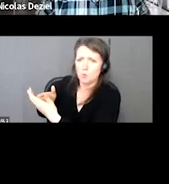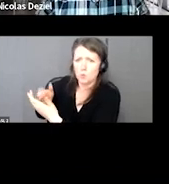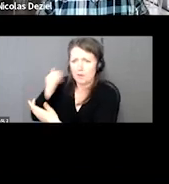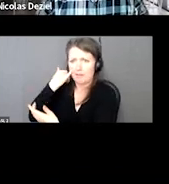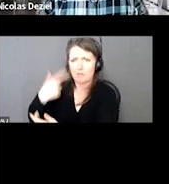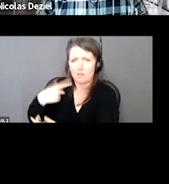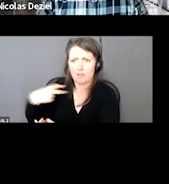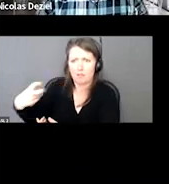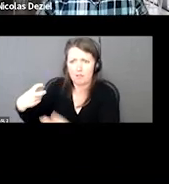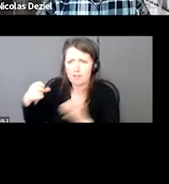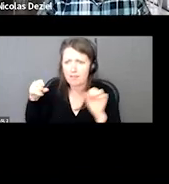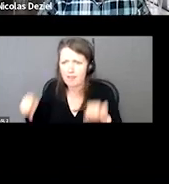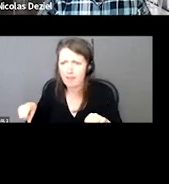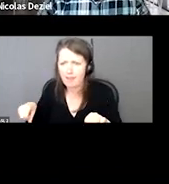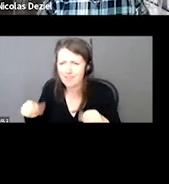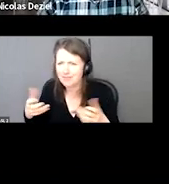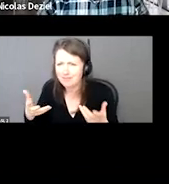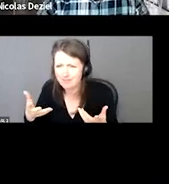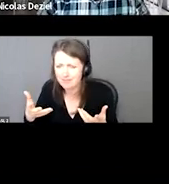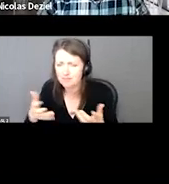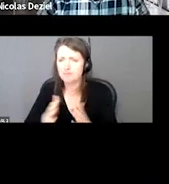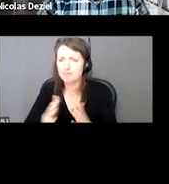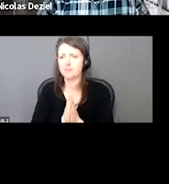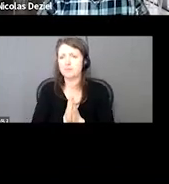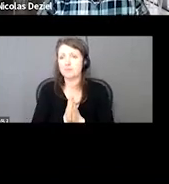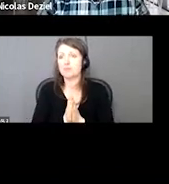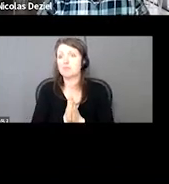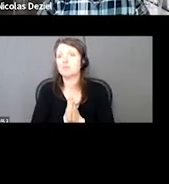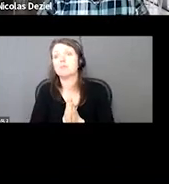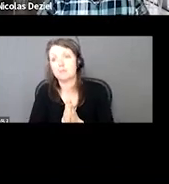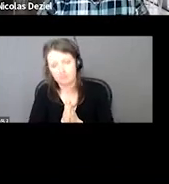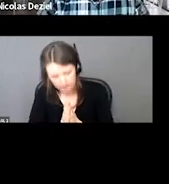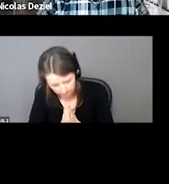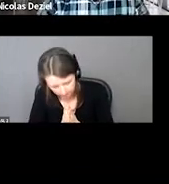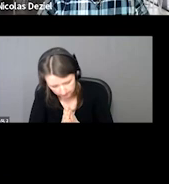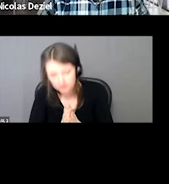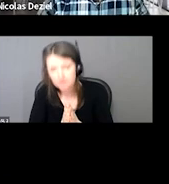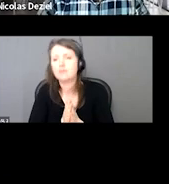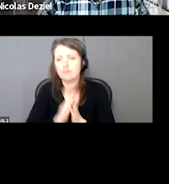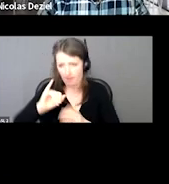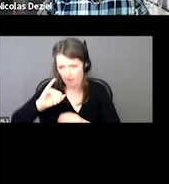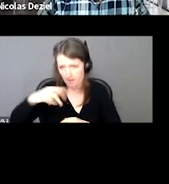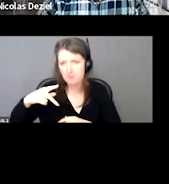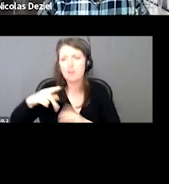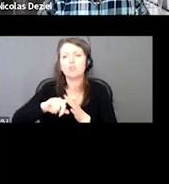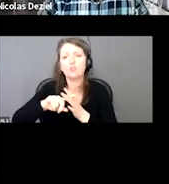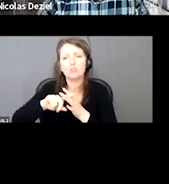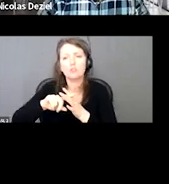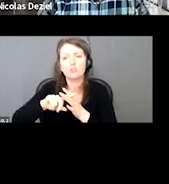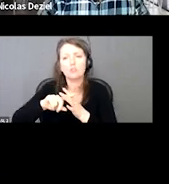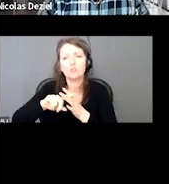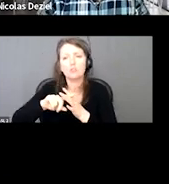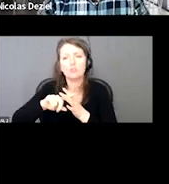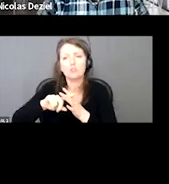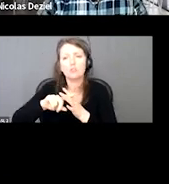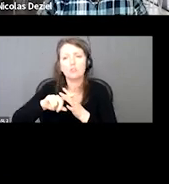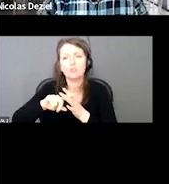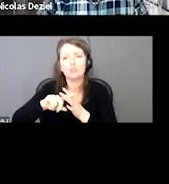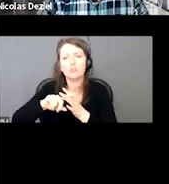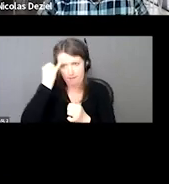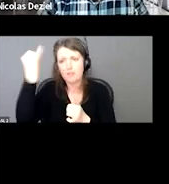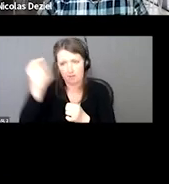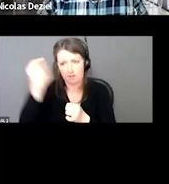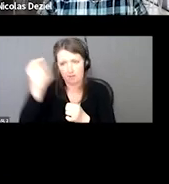Okay, so a couple of things in this question. So absolutely, IP starts with an idea. So this is the humans, that's how